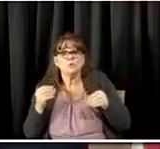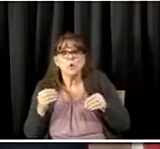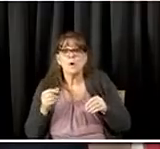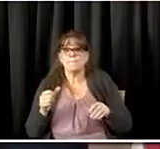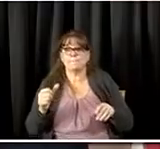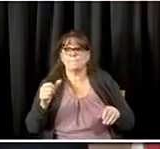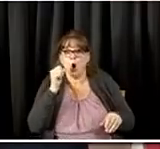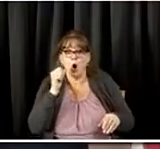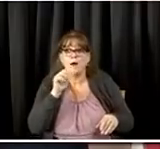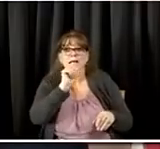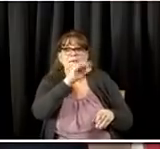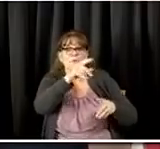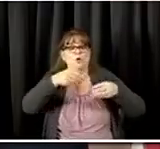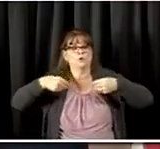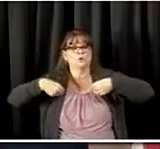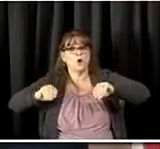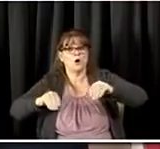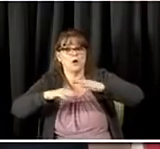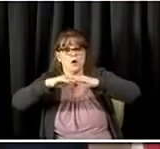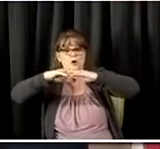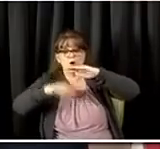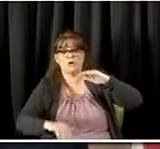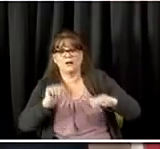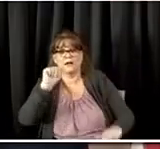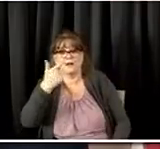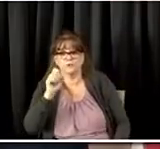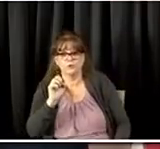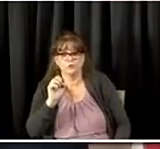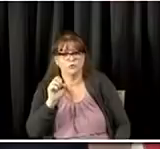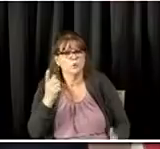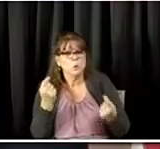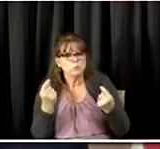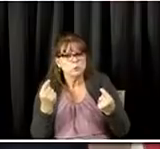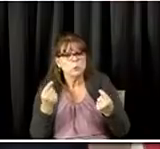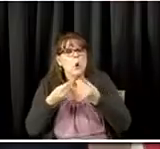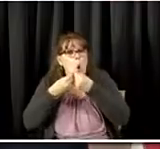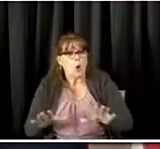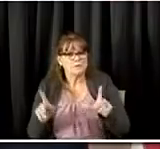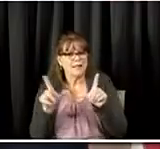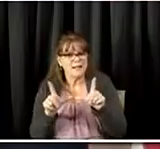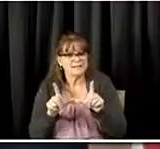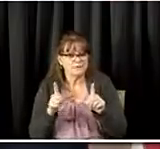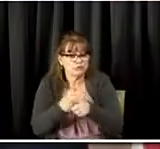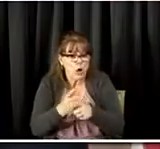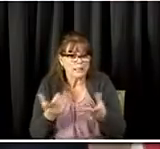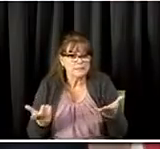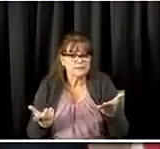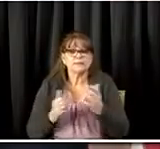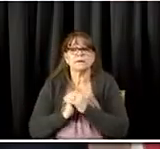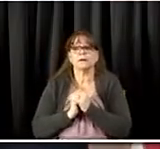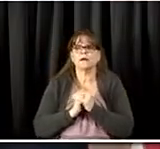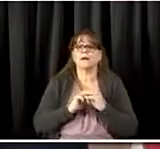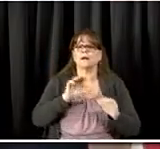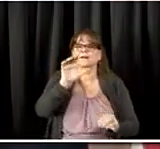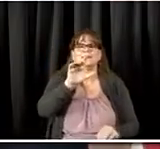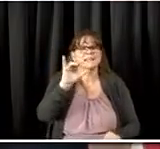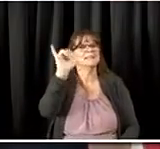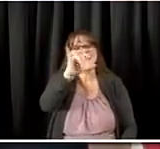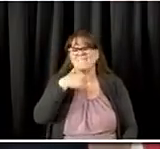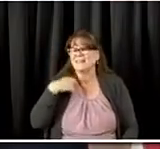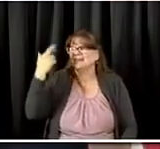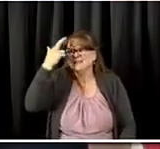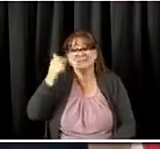license. There's always enforcement of state rules and laws. And as I said, even without COVID, we often have